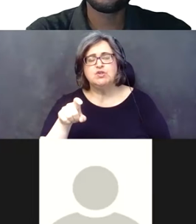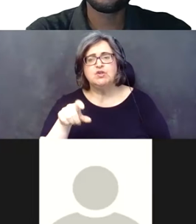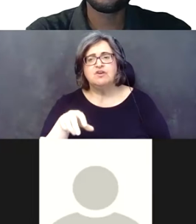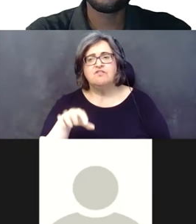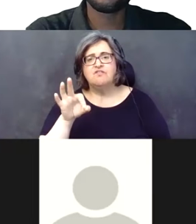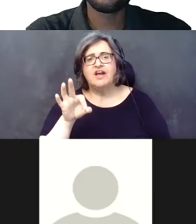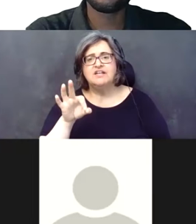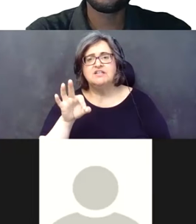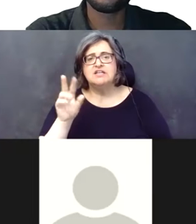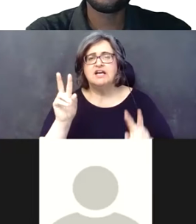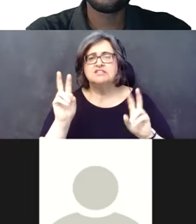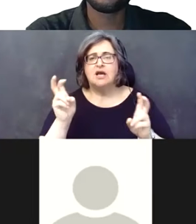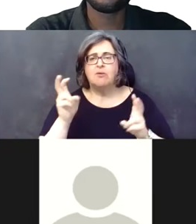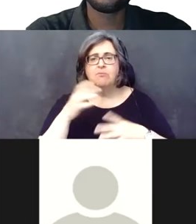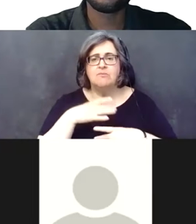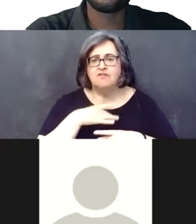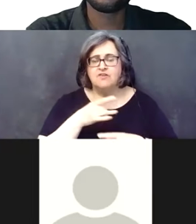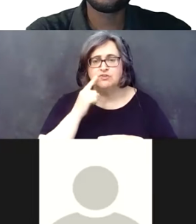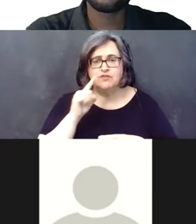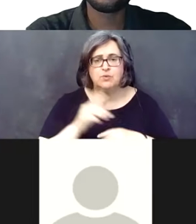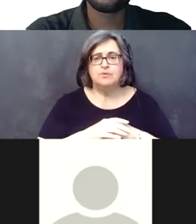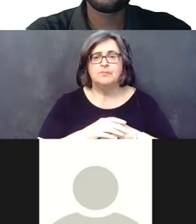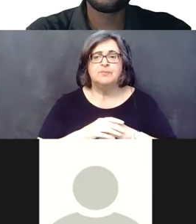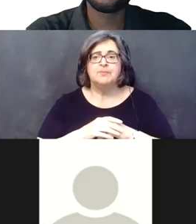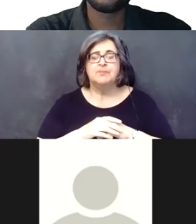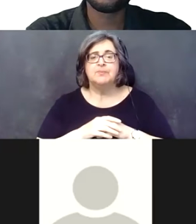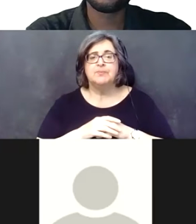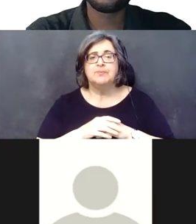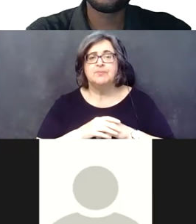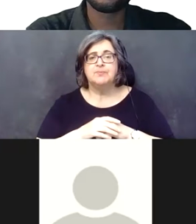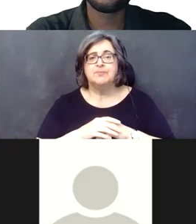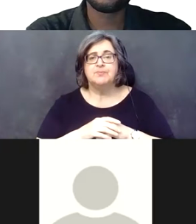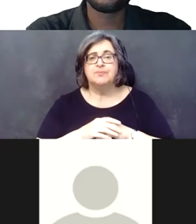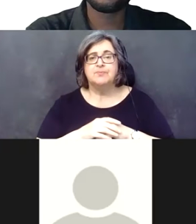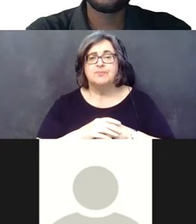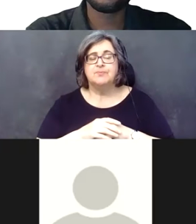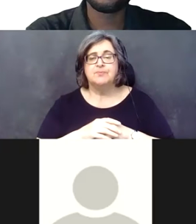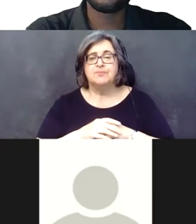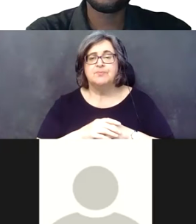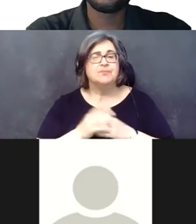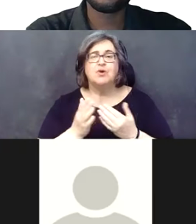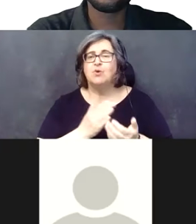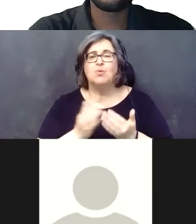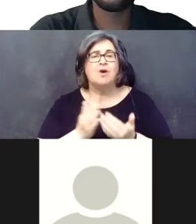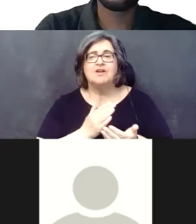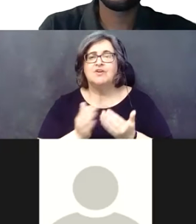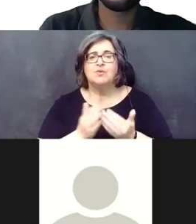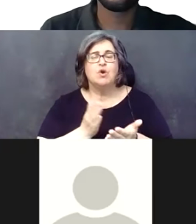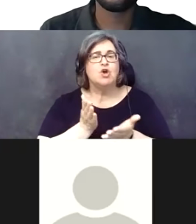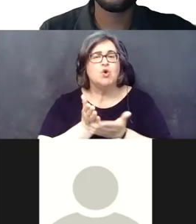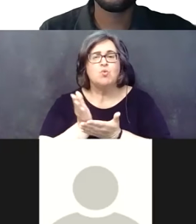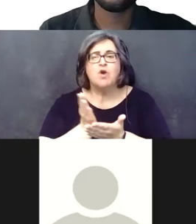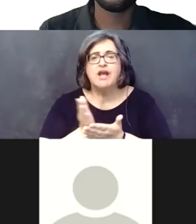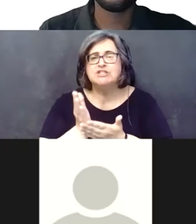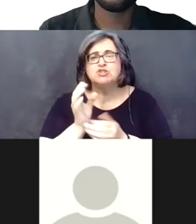interest that is interesting to you, like if it's whatever kind of rights work